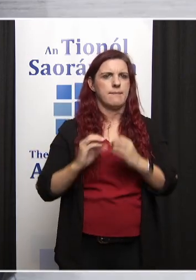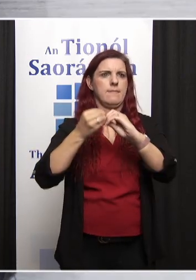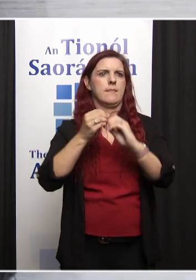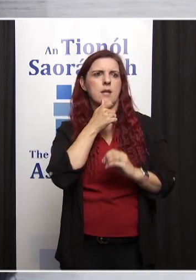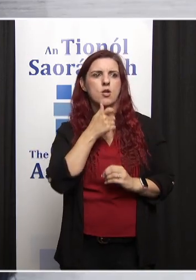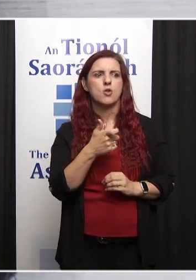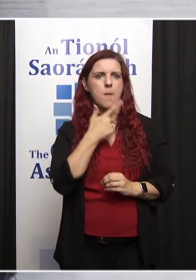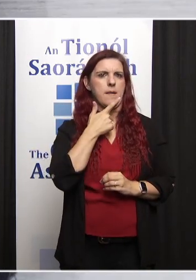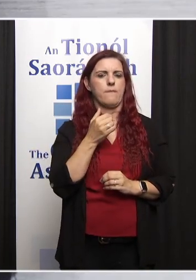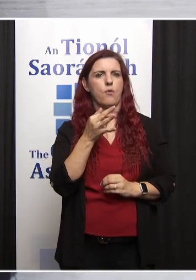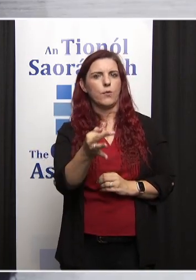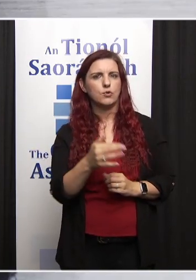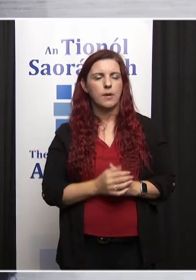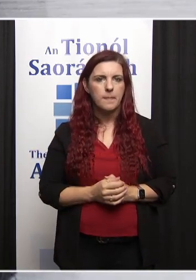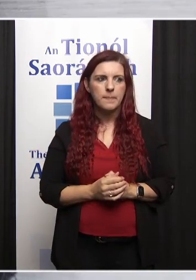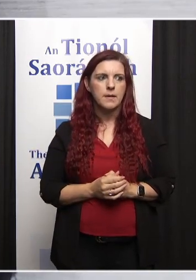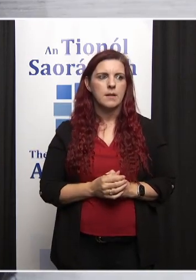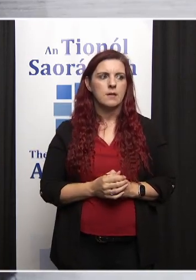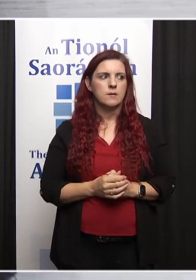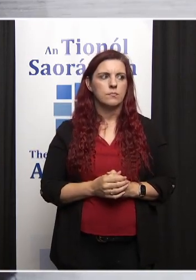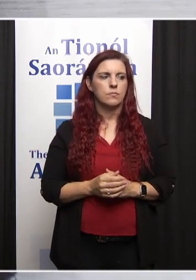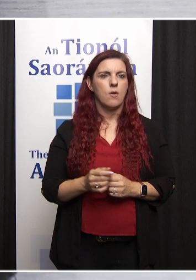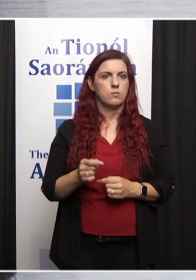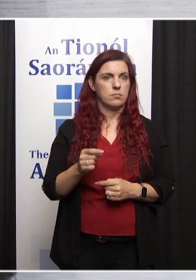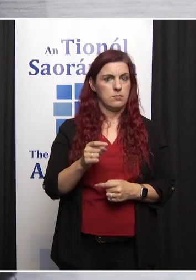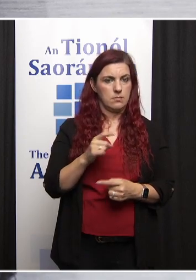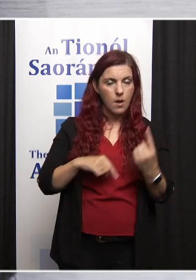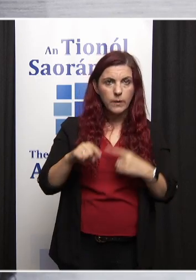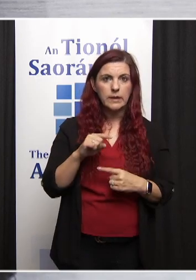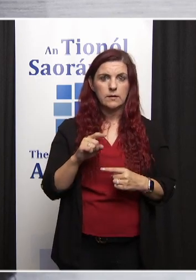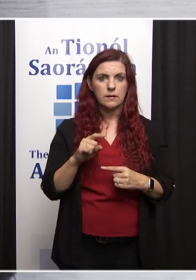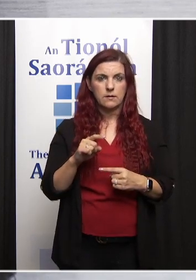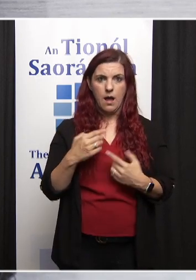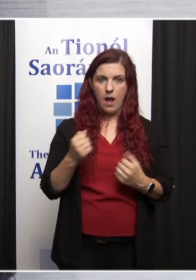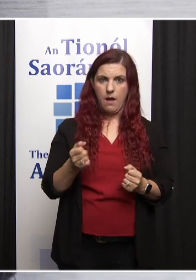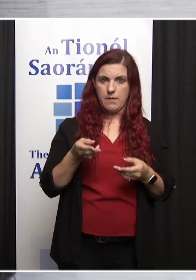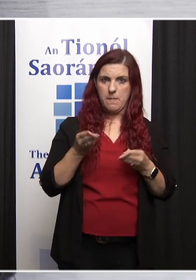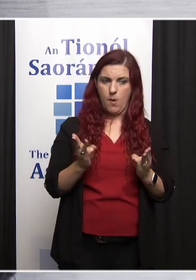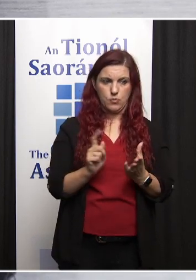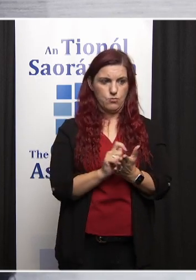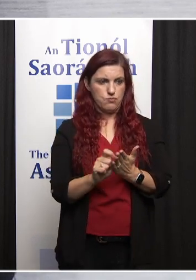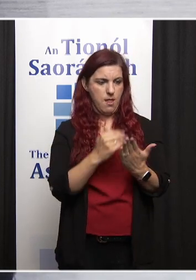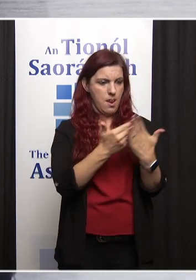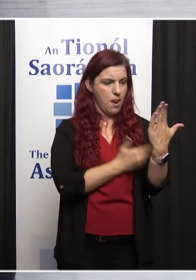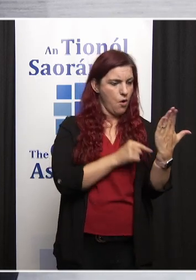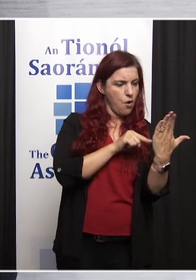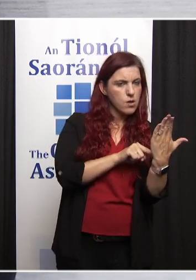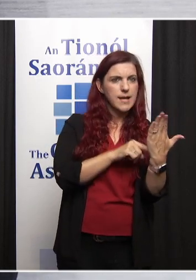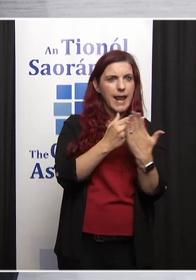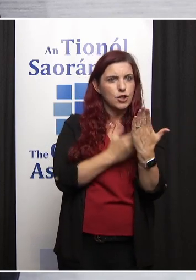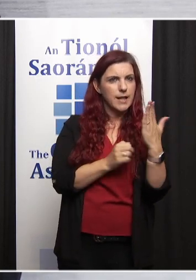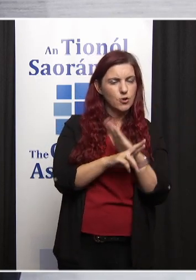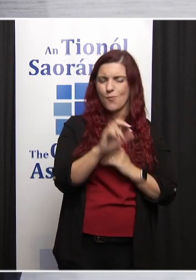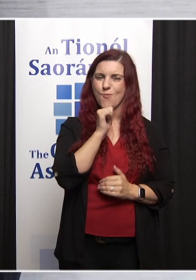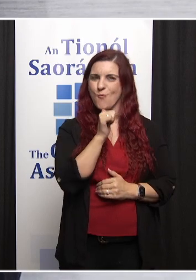Dublin of the future. Are we legislative? Do we have those powers to write bills and vote upon them? We don't,